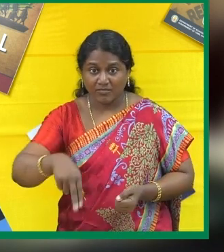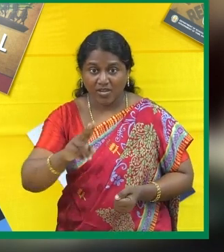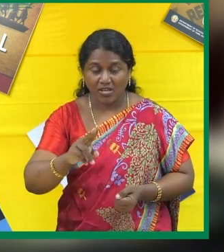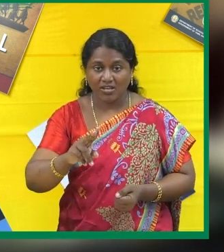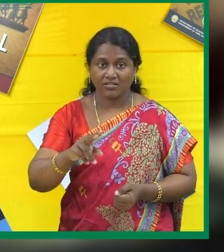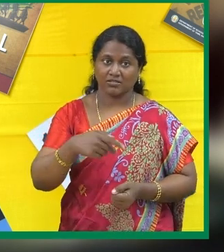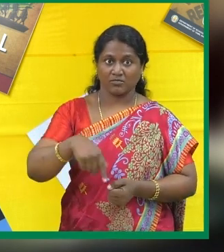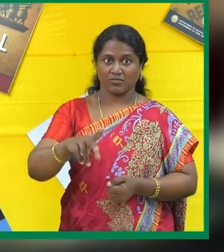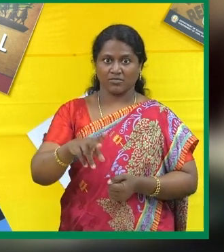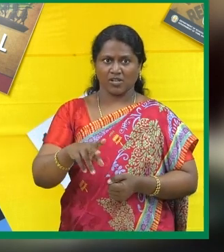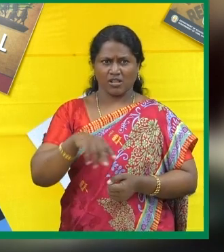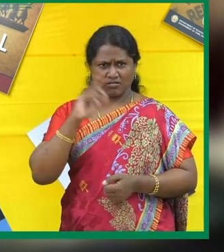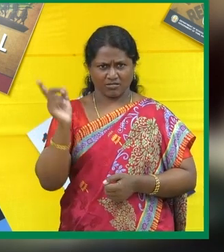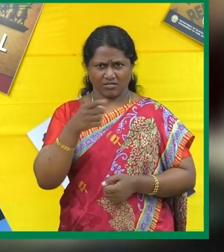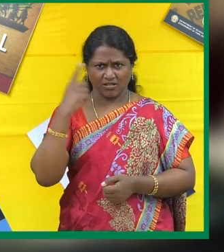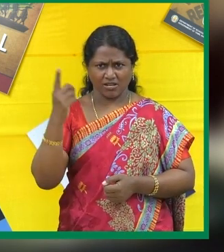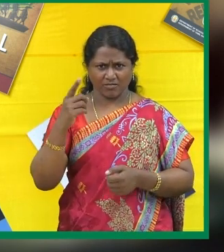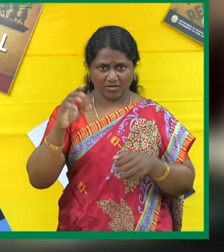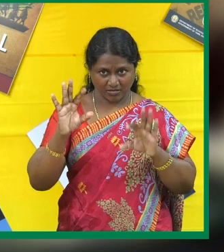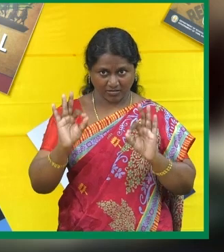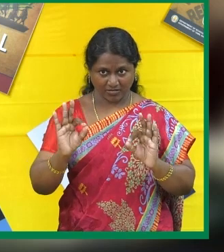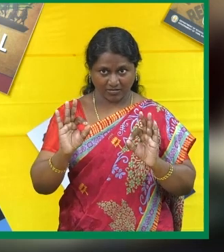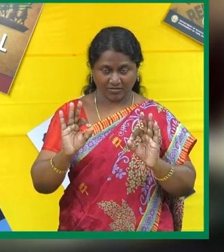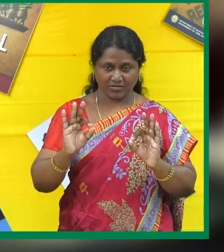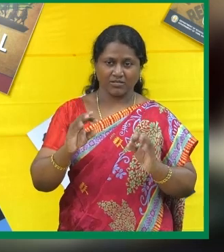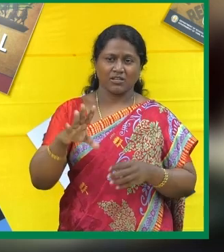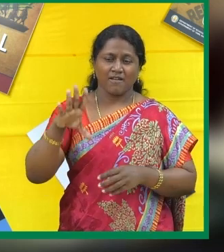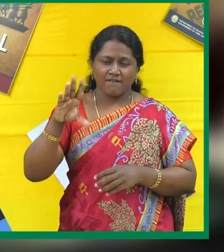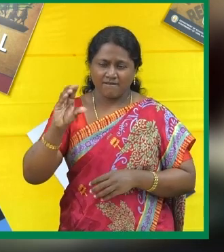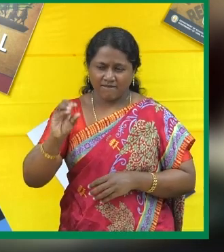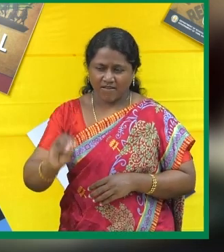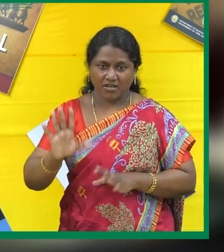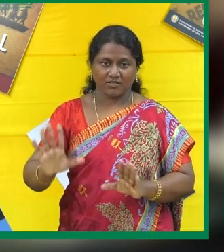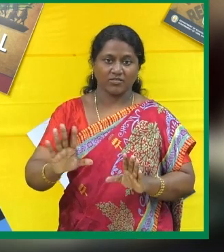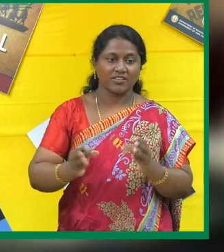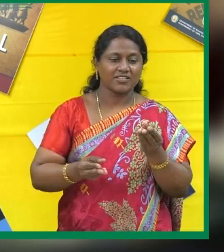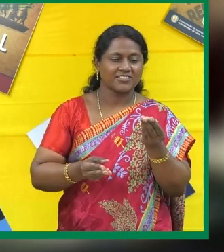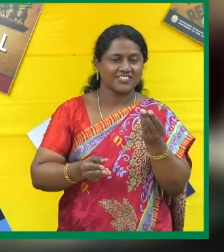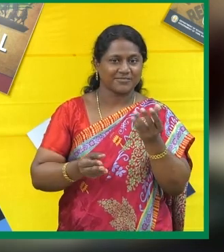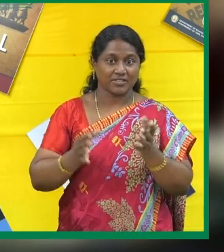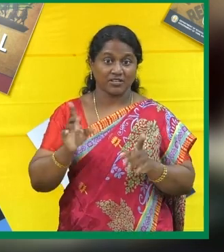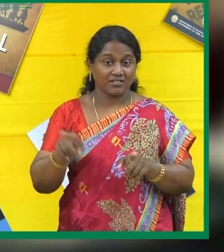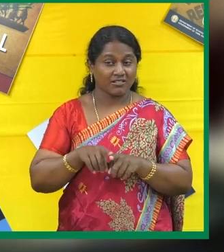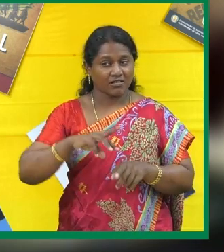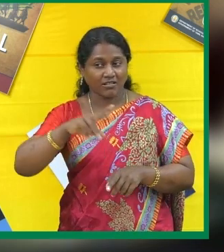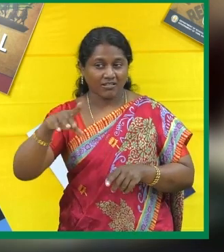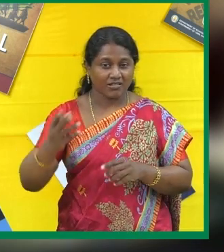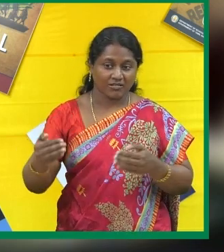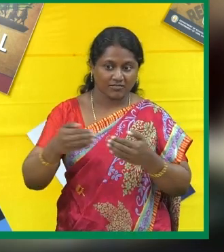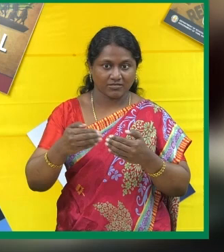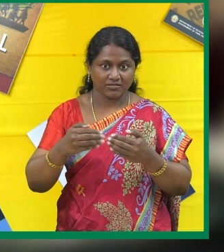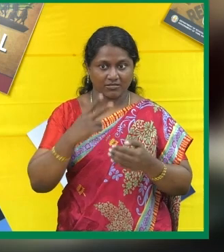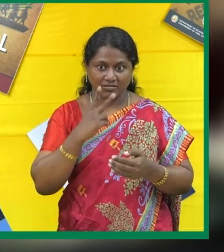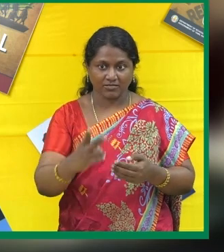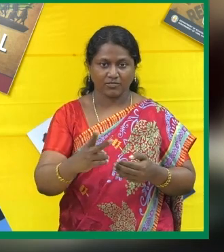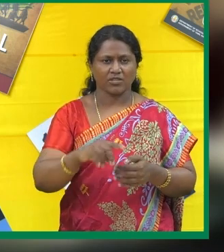have already. Over rough or smooth, in rough or smooth, every places, the journey will be